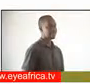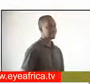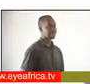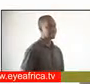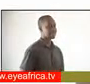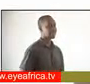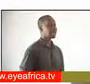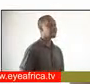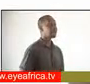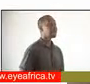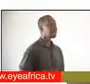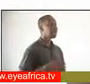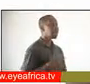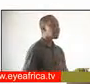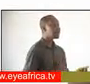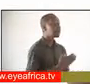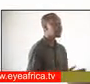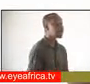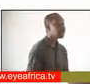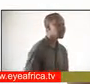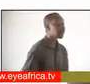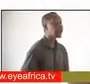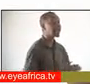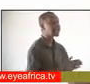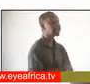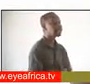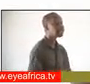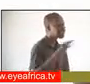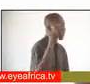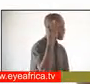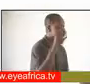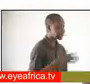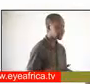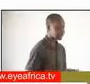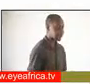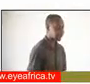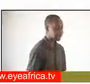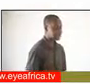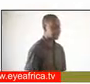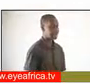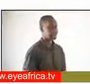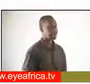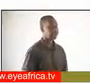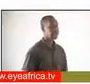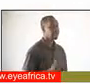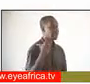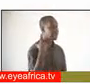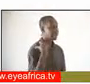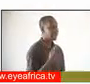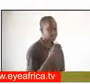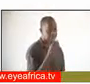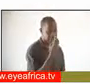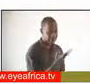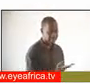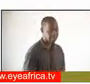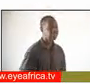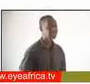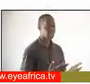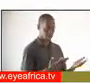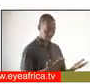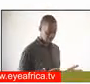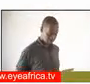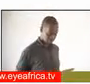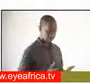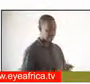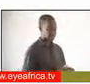Before I close my top lesson today, I would like to talk to the students